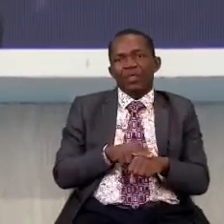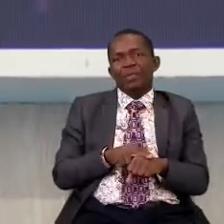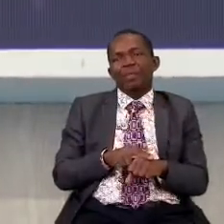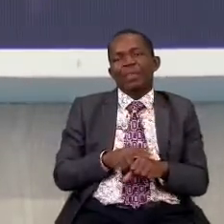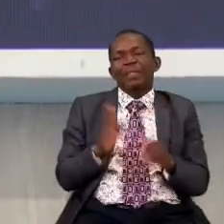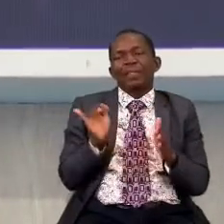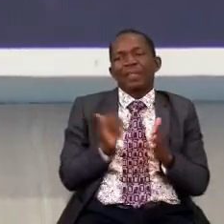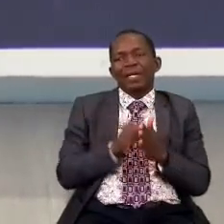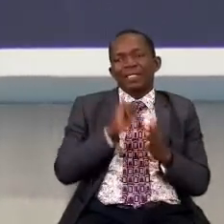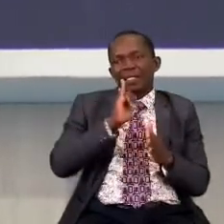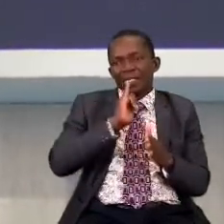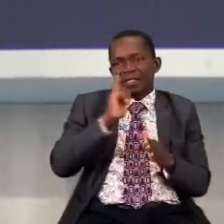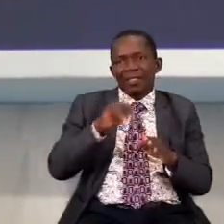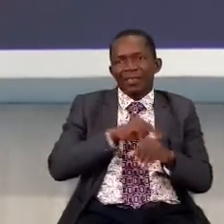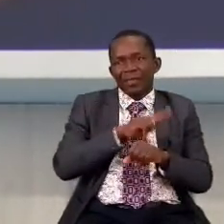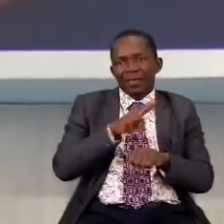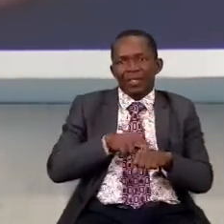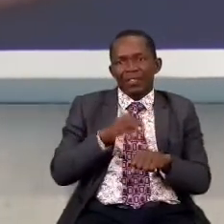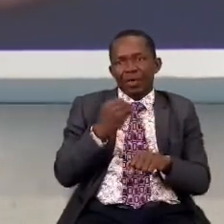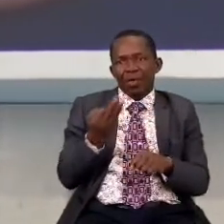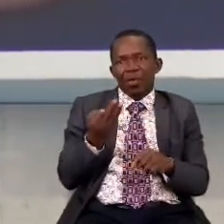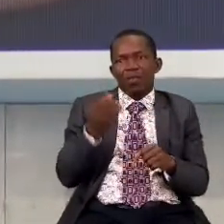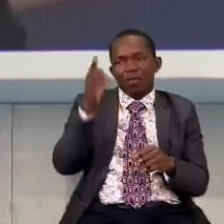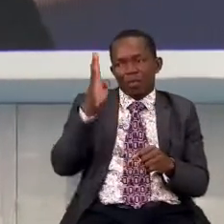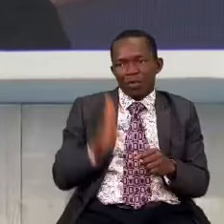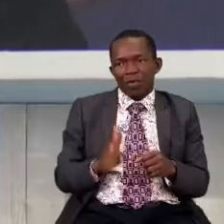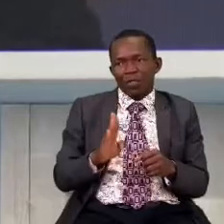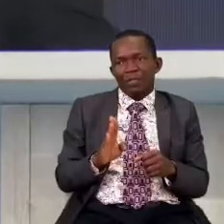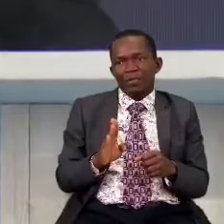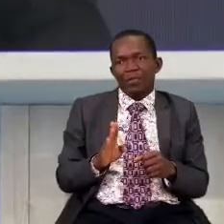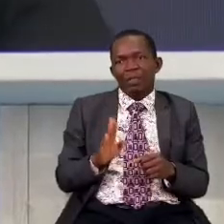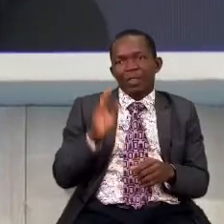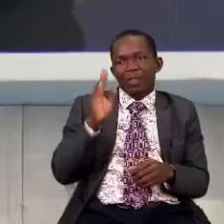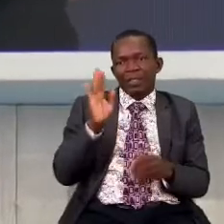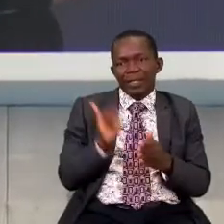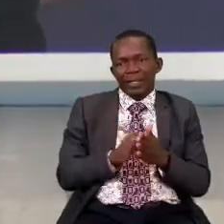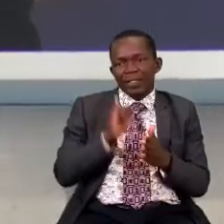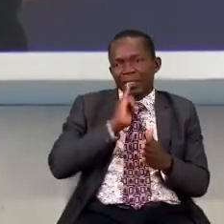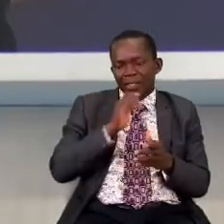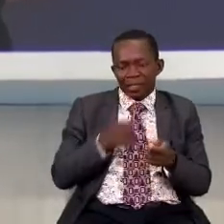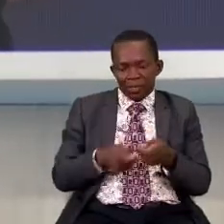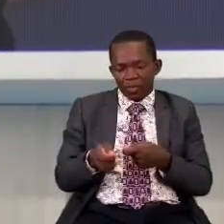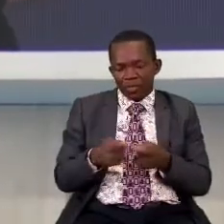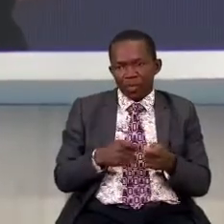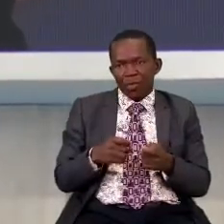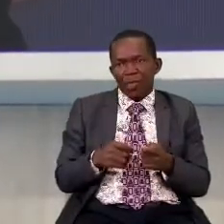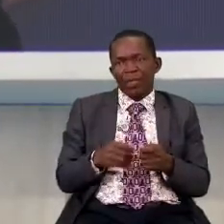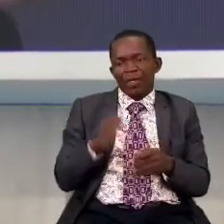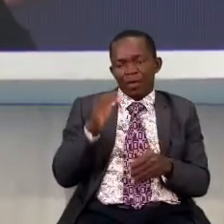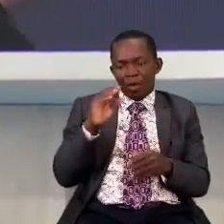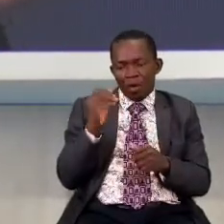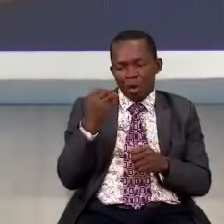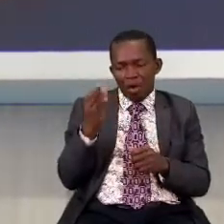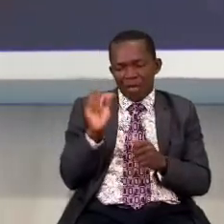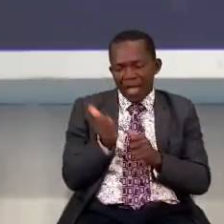situation, that he gives us that nature. That's the overcoming nature. That's the overpowering